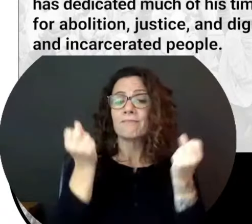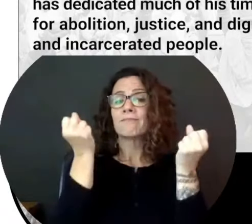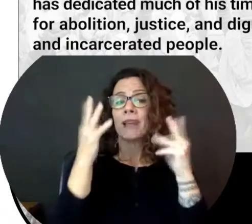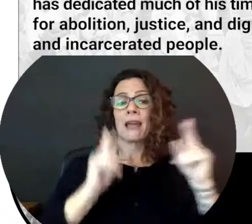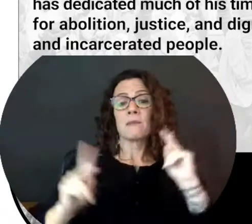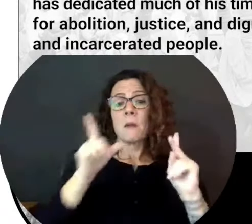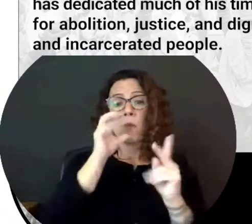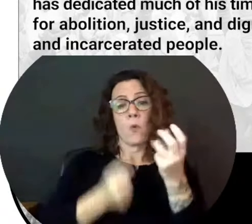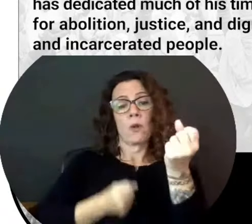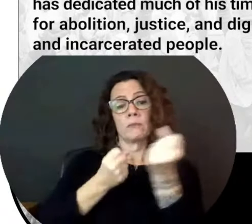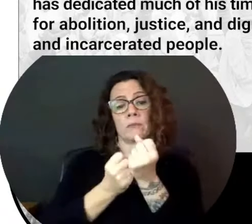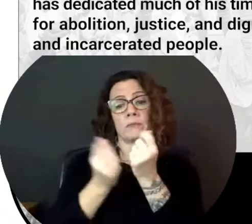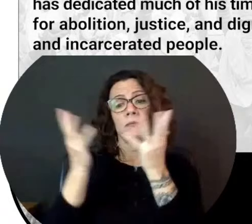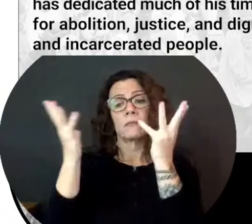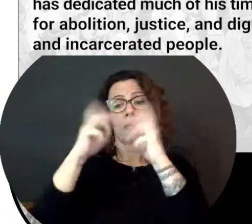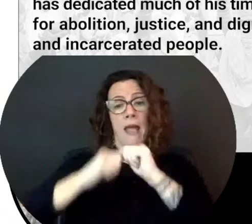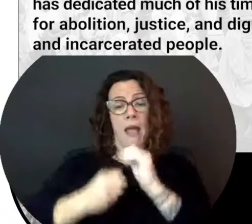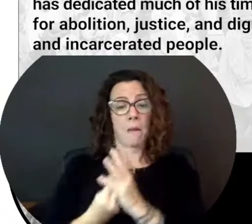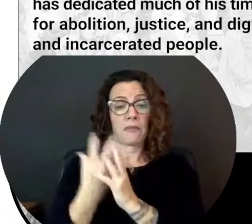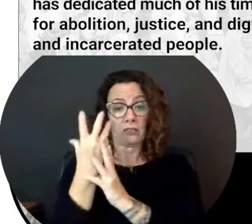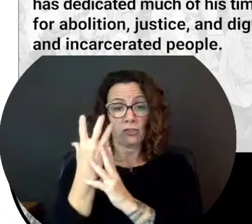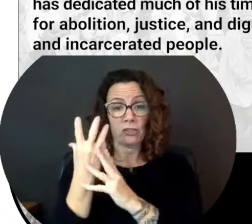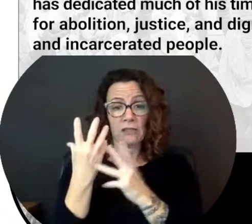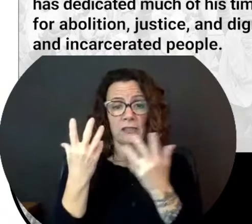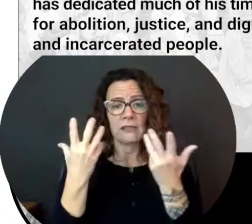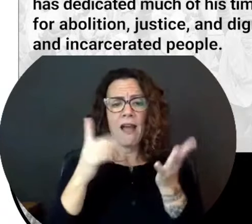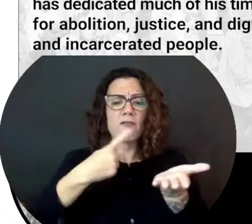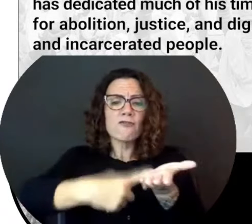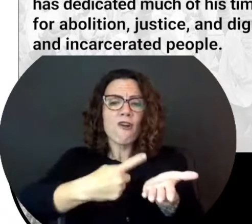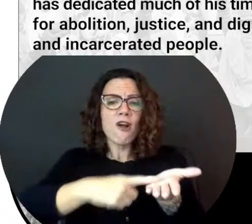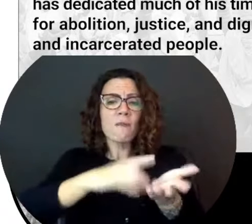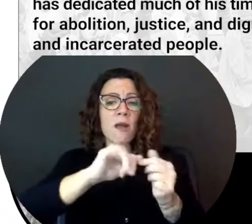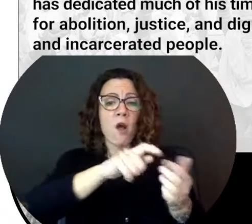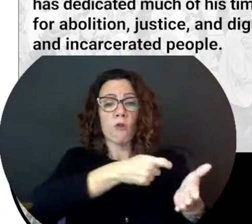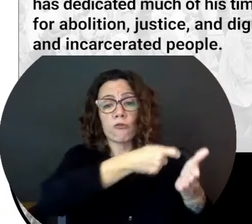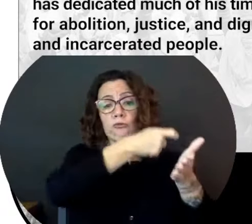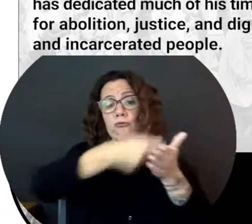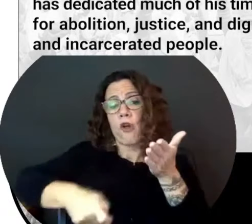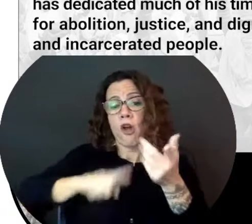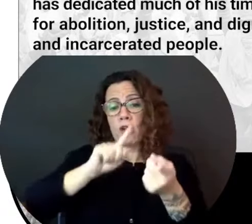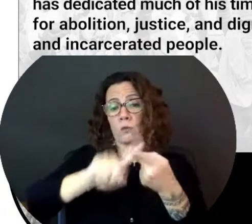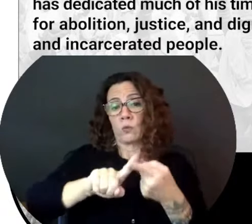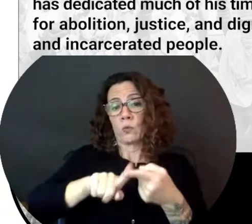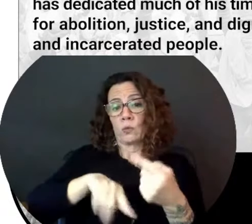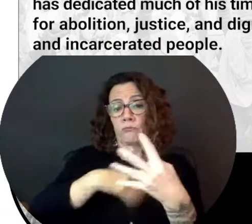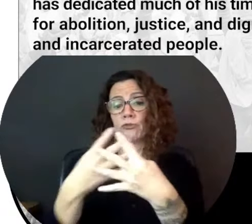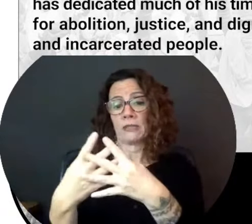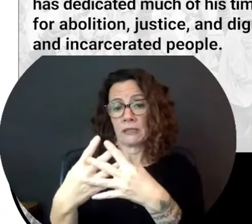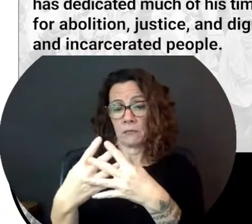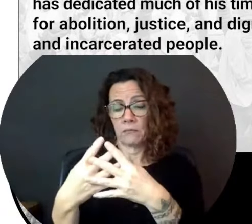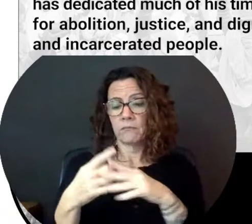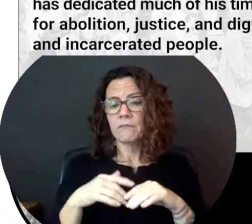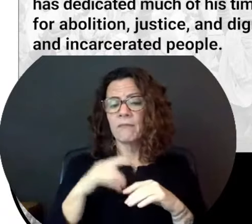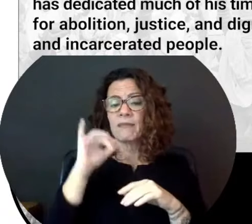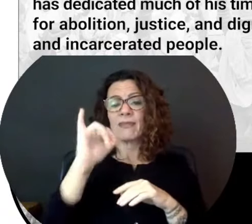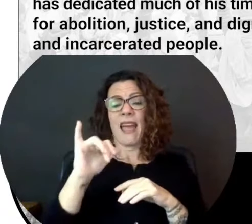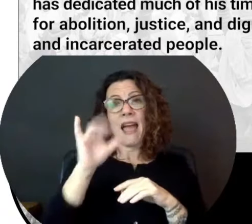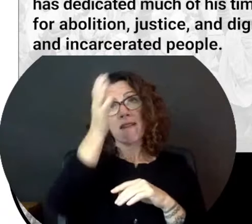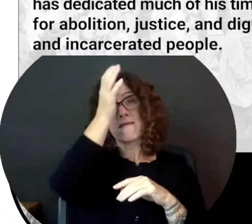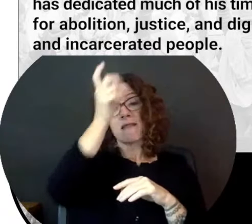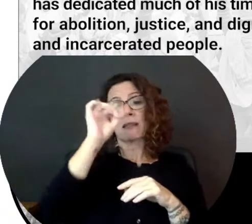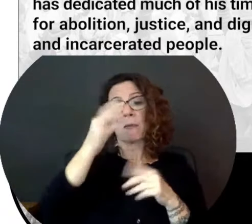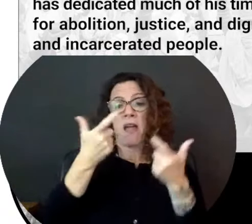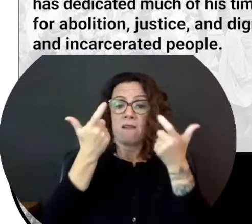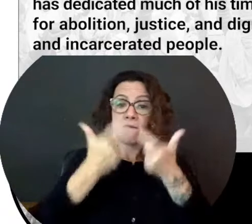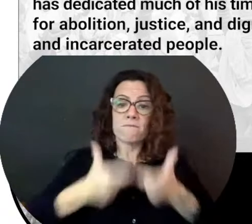resources that could be used for other things such as academic development and technological research towards things like climate